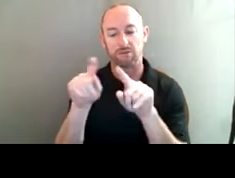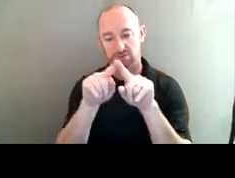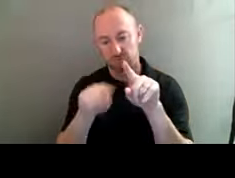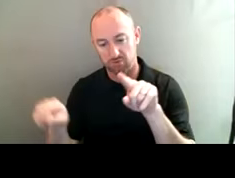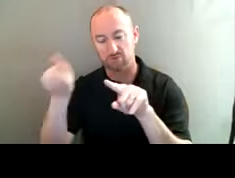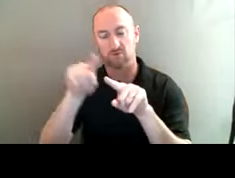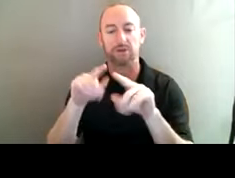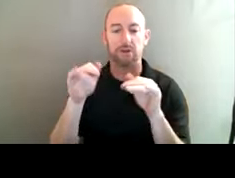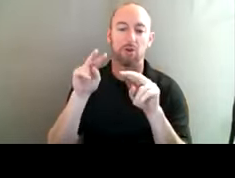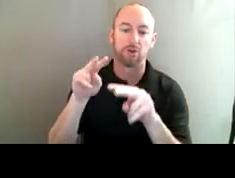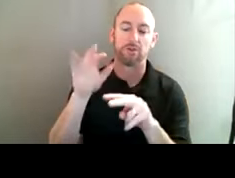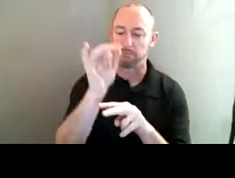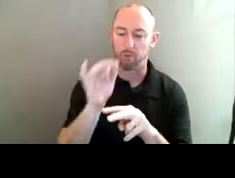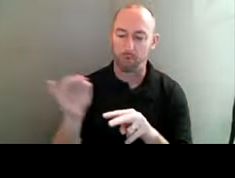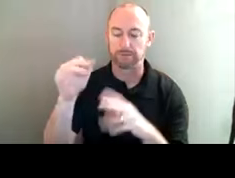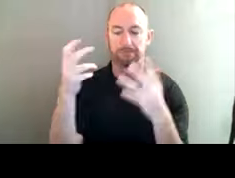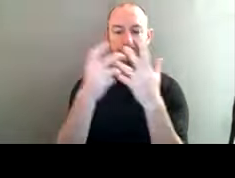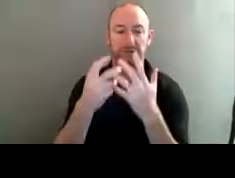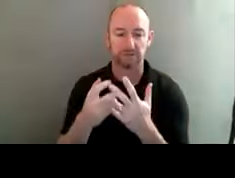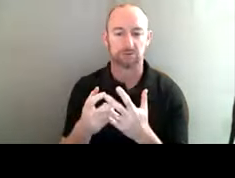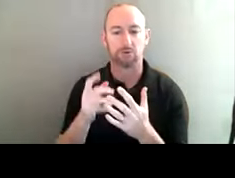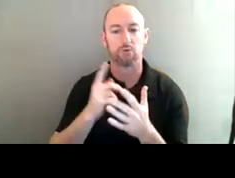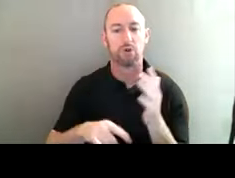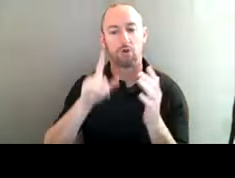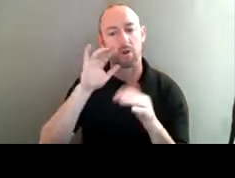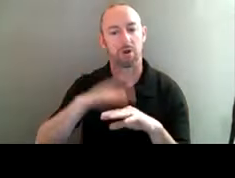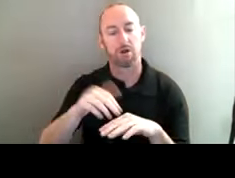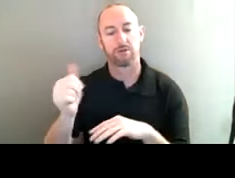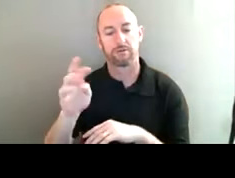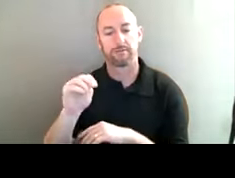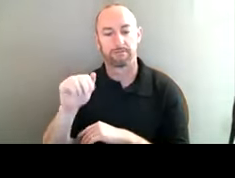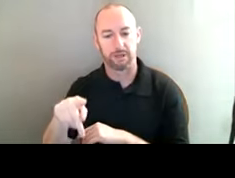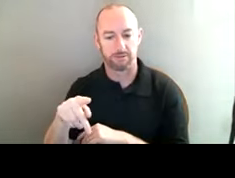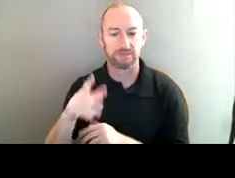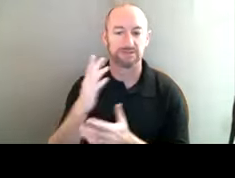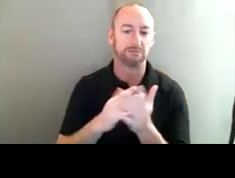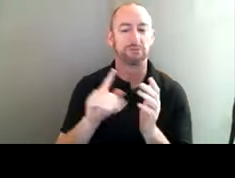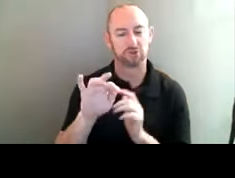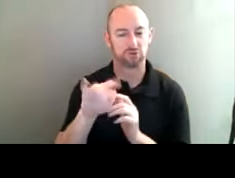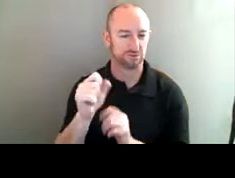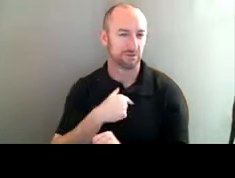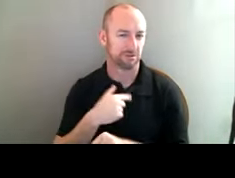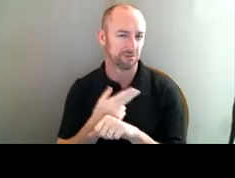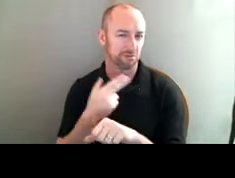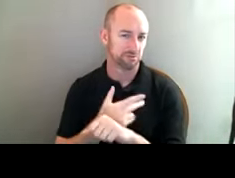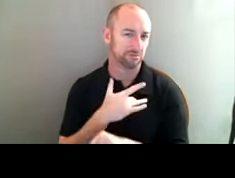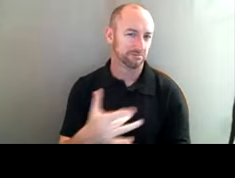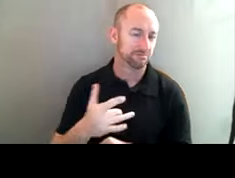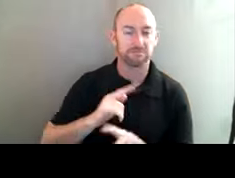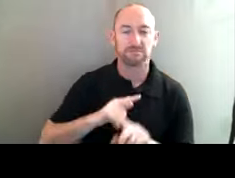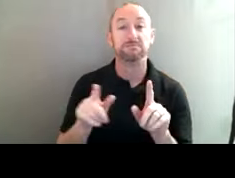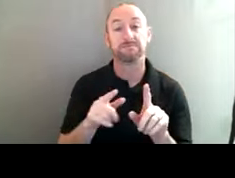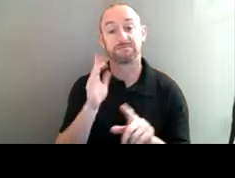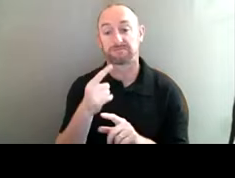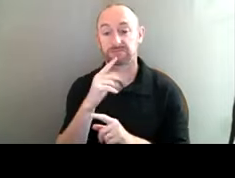And let's look at those points and match them up to what it looks like on a different map projection. Those are some of the tricks that I use generally, but I'll say,